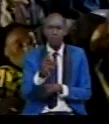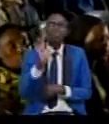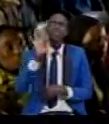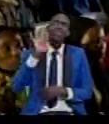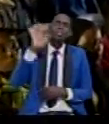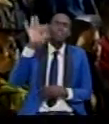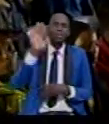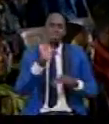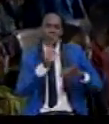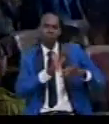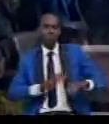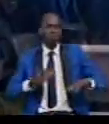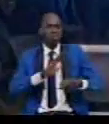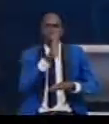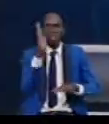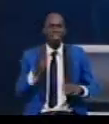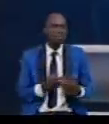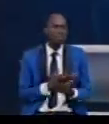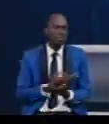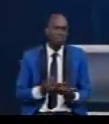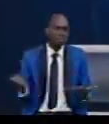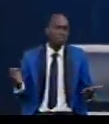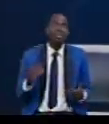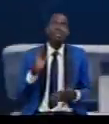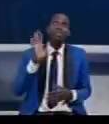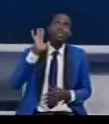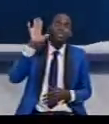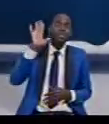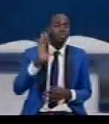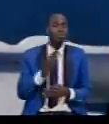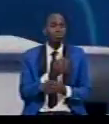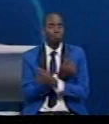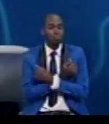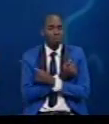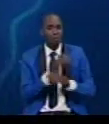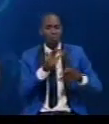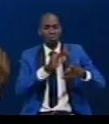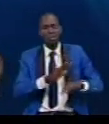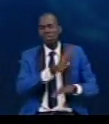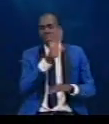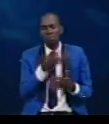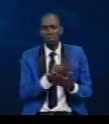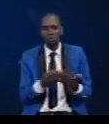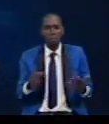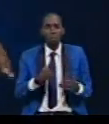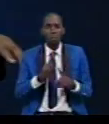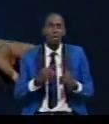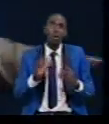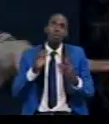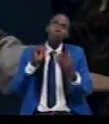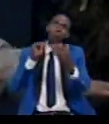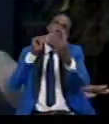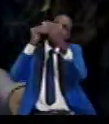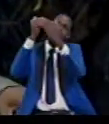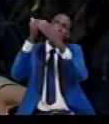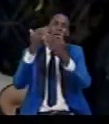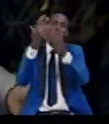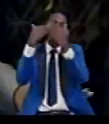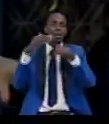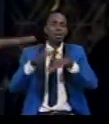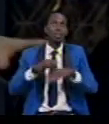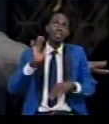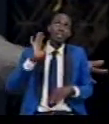they fail not. His compassions, they reach unto heaven. His compassion is from generation